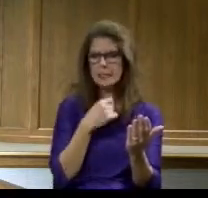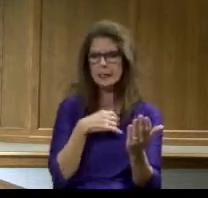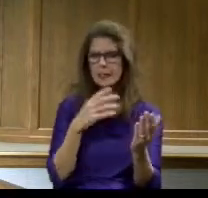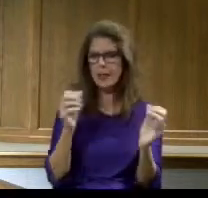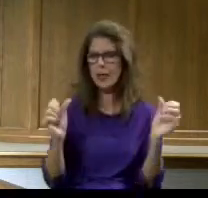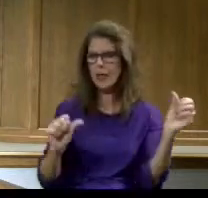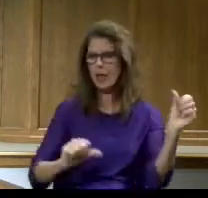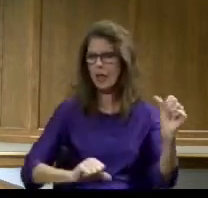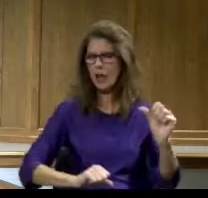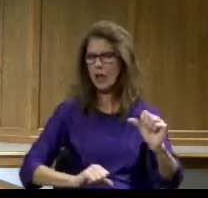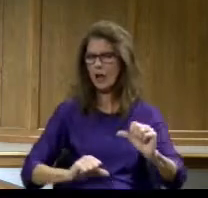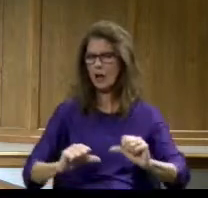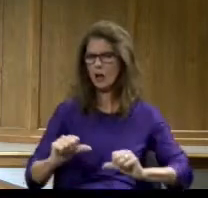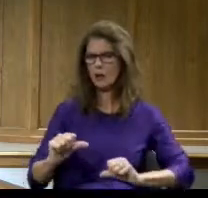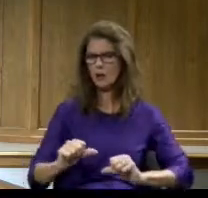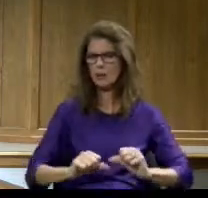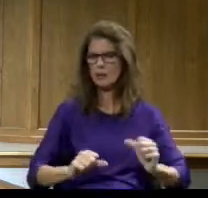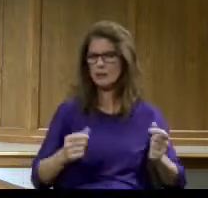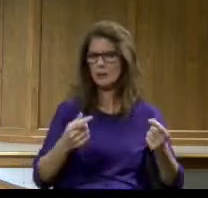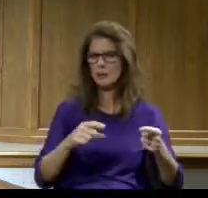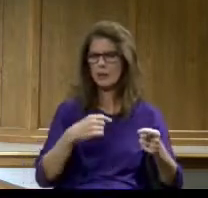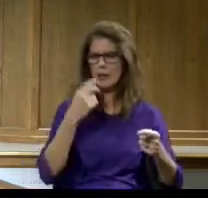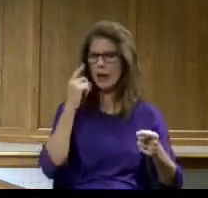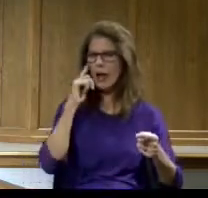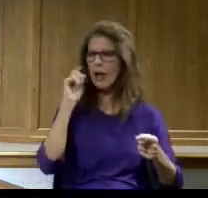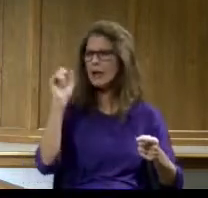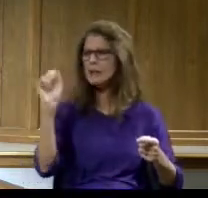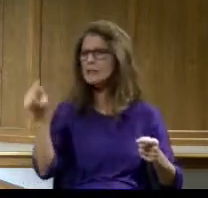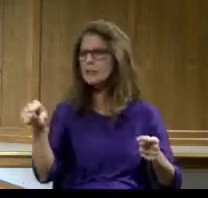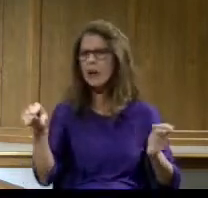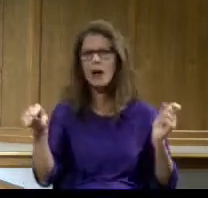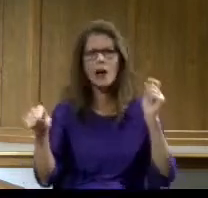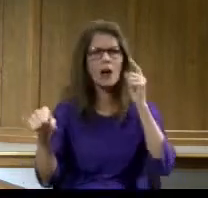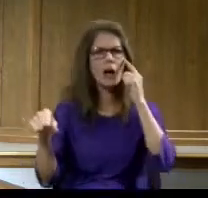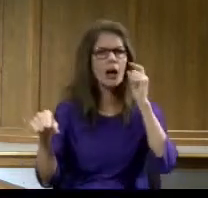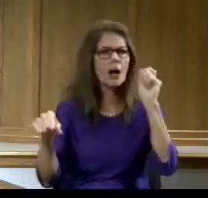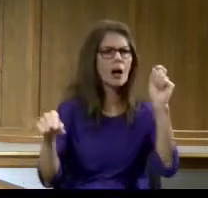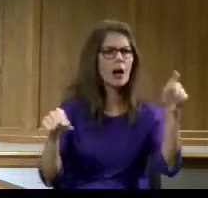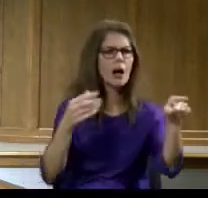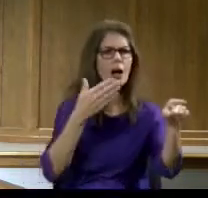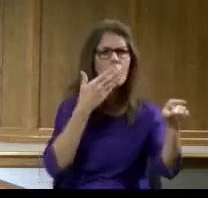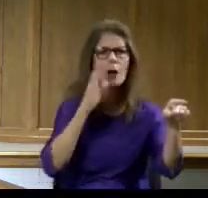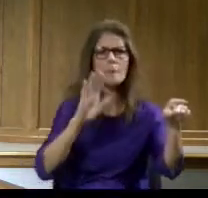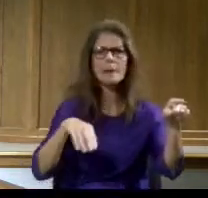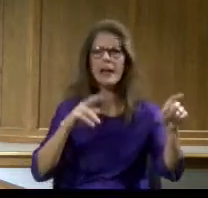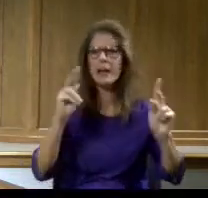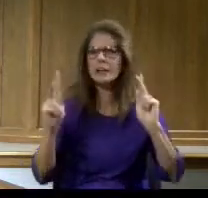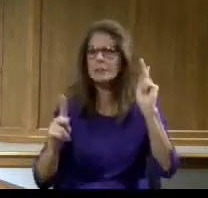when I saw the prosperity of the wicked.